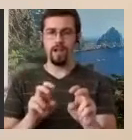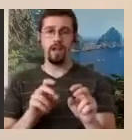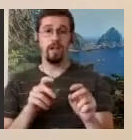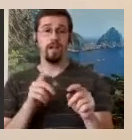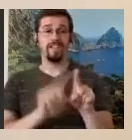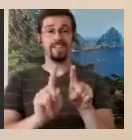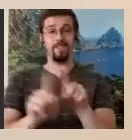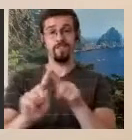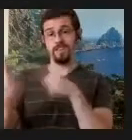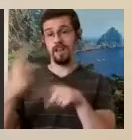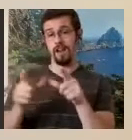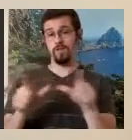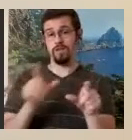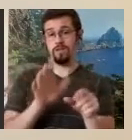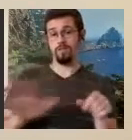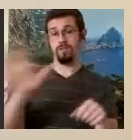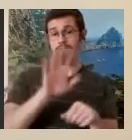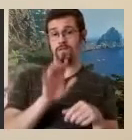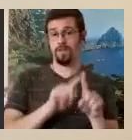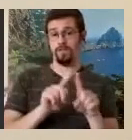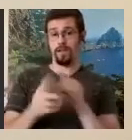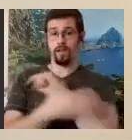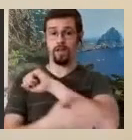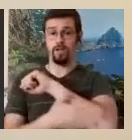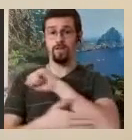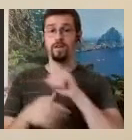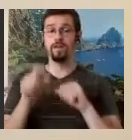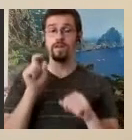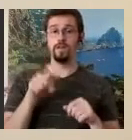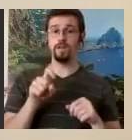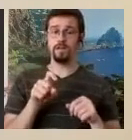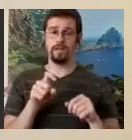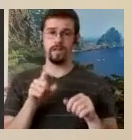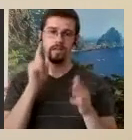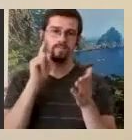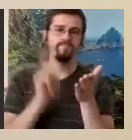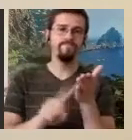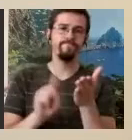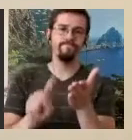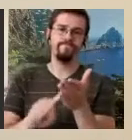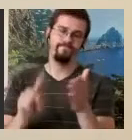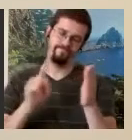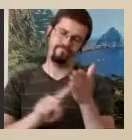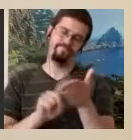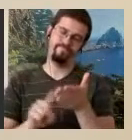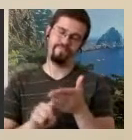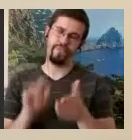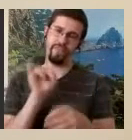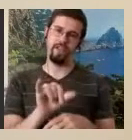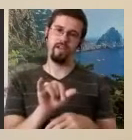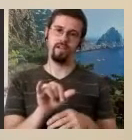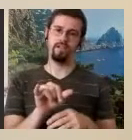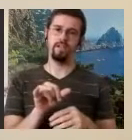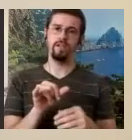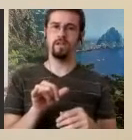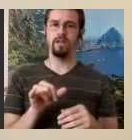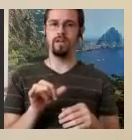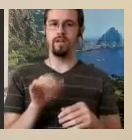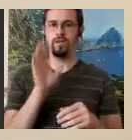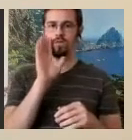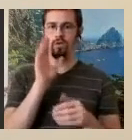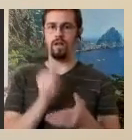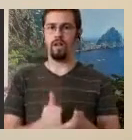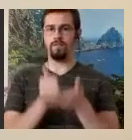country. So yes, you need to, I think the need to investigate these things will help